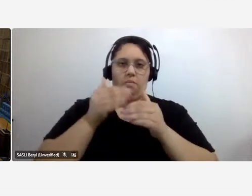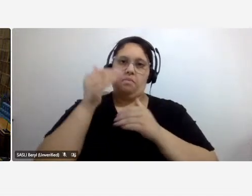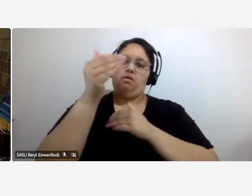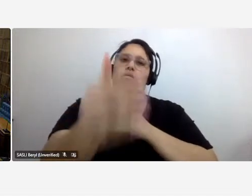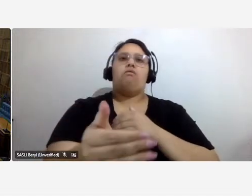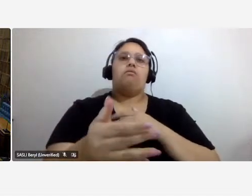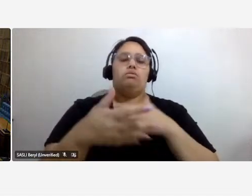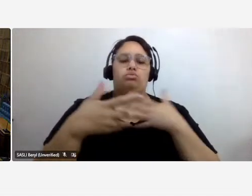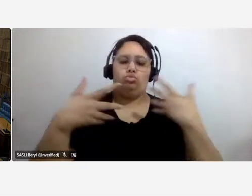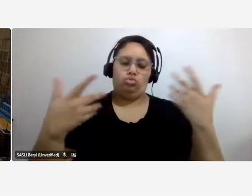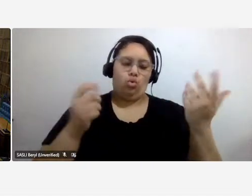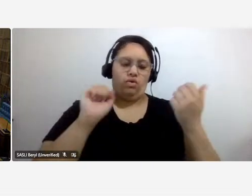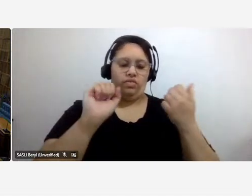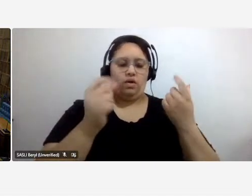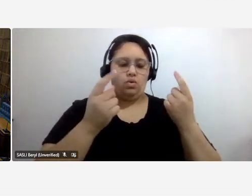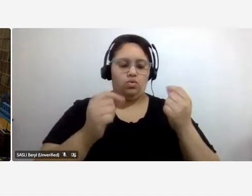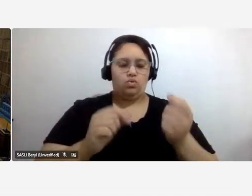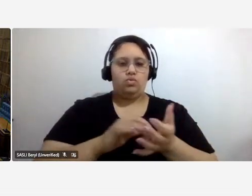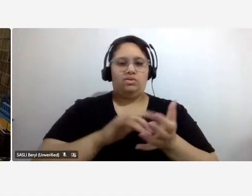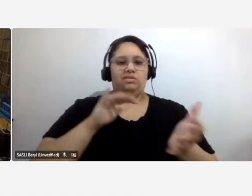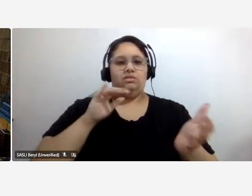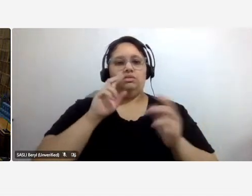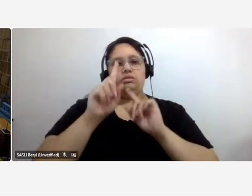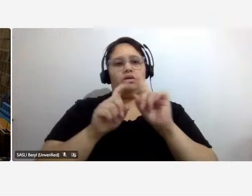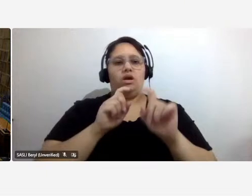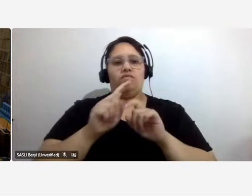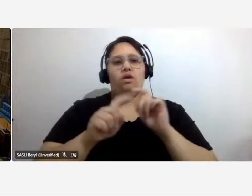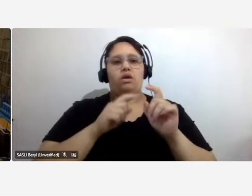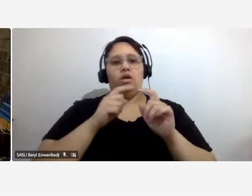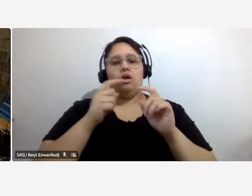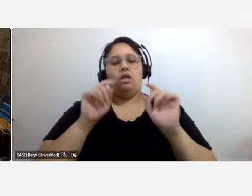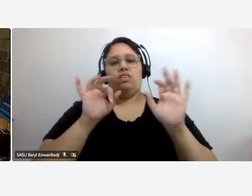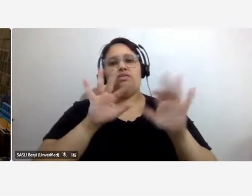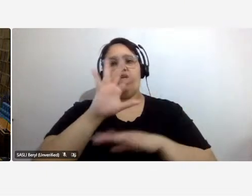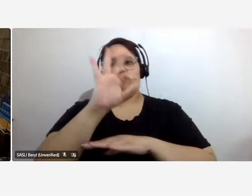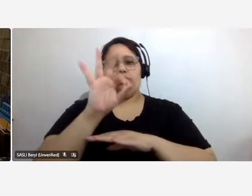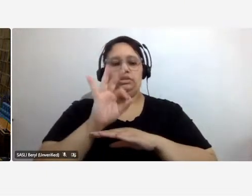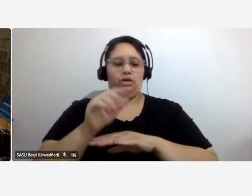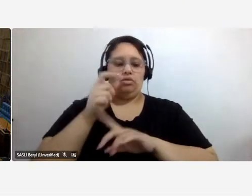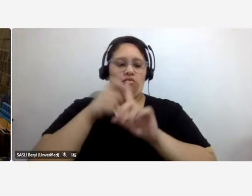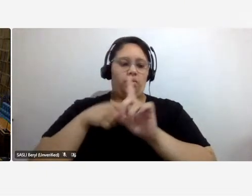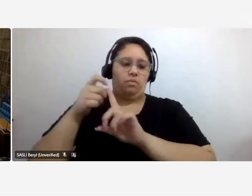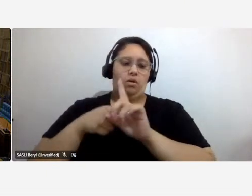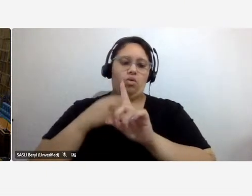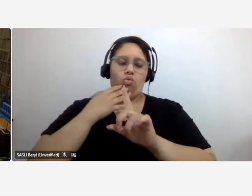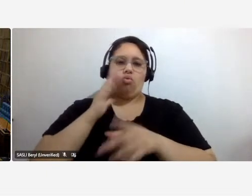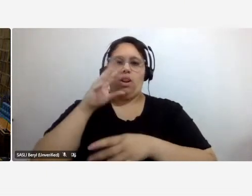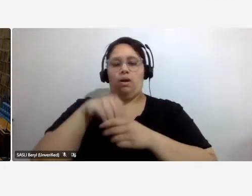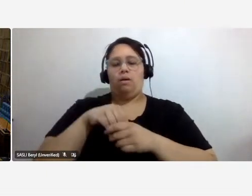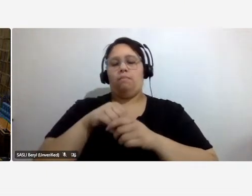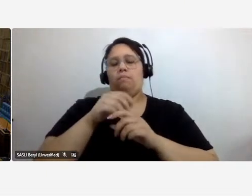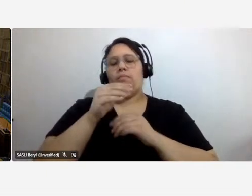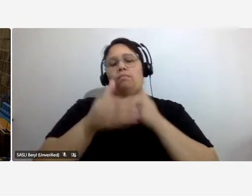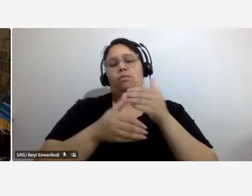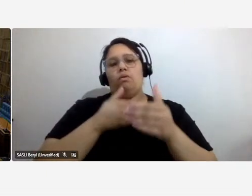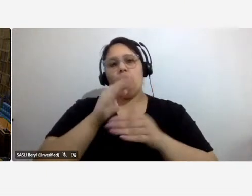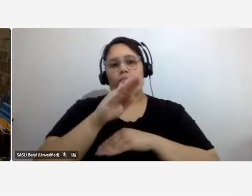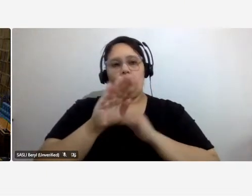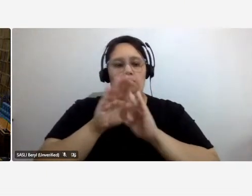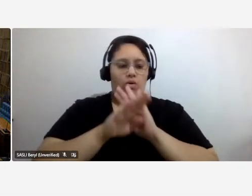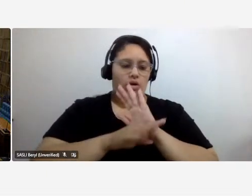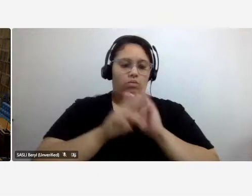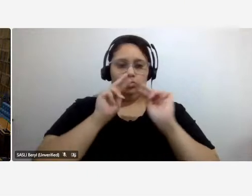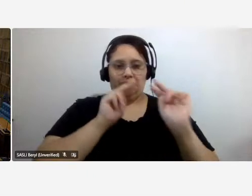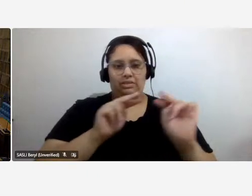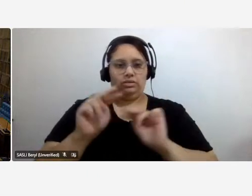they did a survey and tracked down 35% of participants who had participated in the program to look